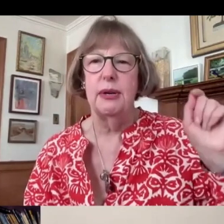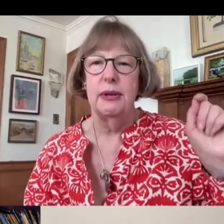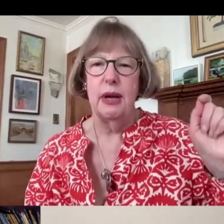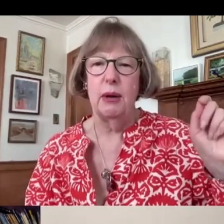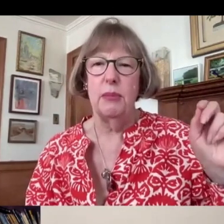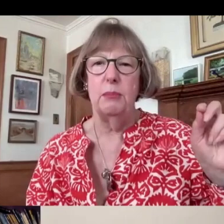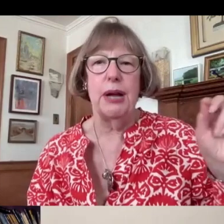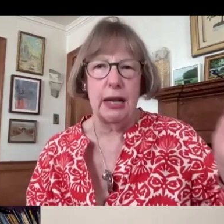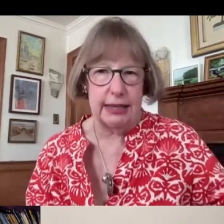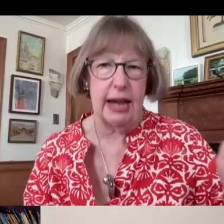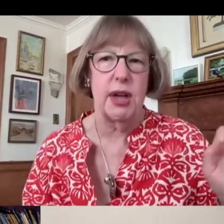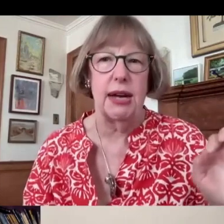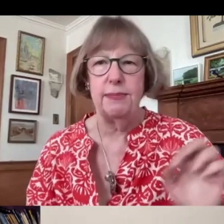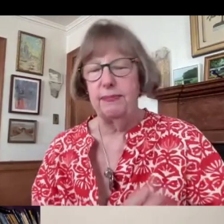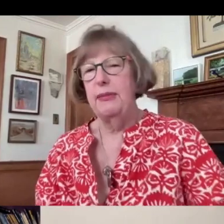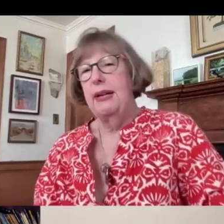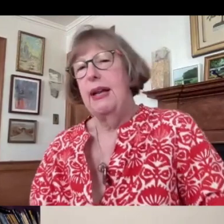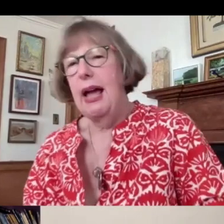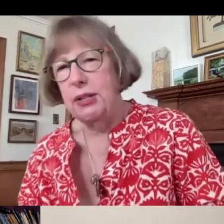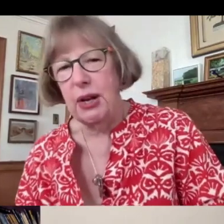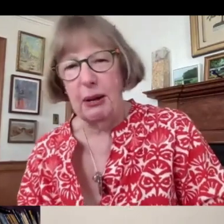was bring a Kleenex, honey.